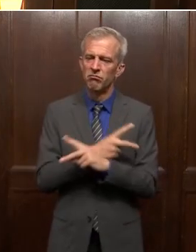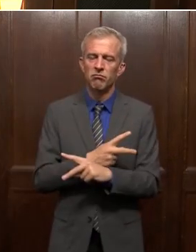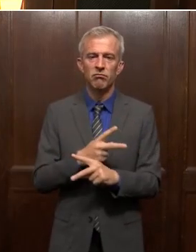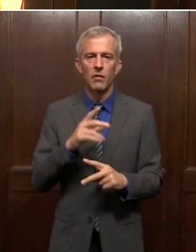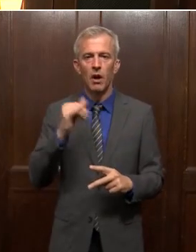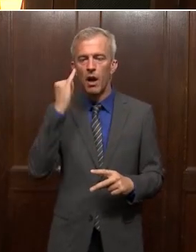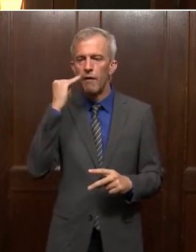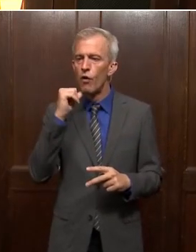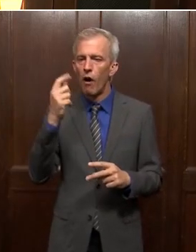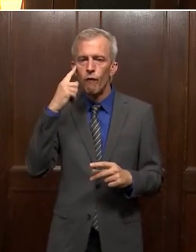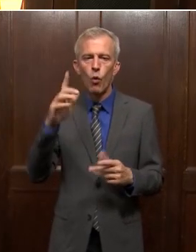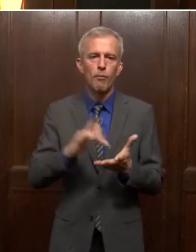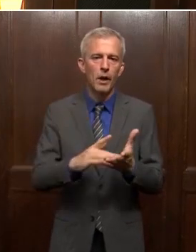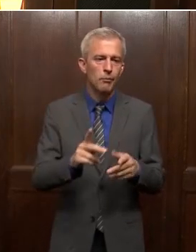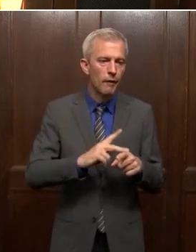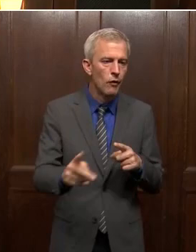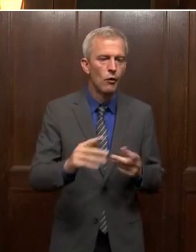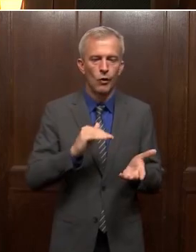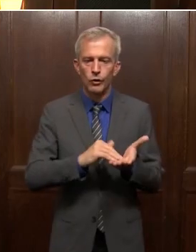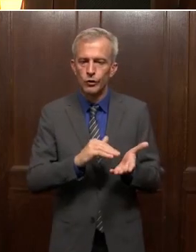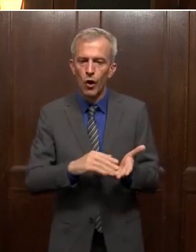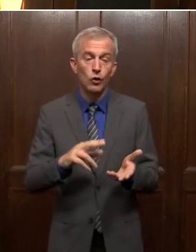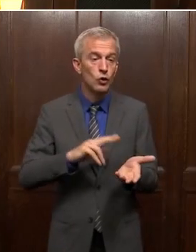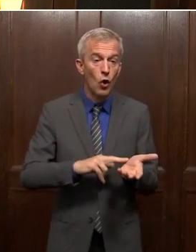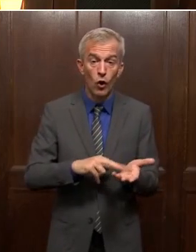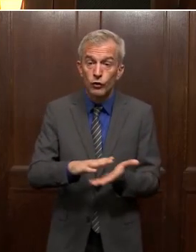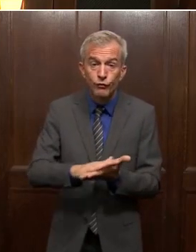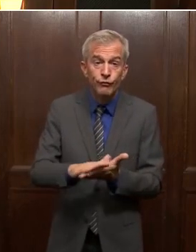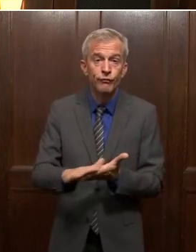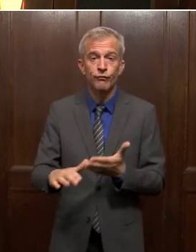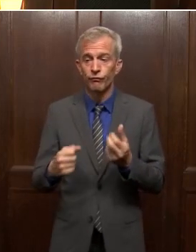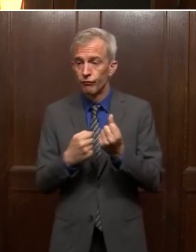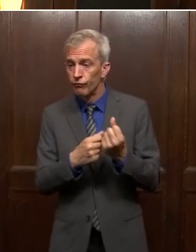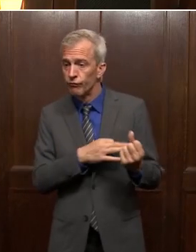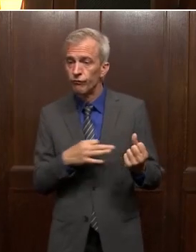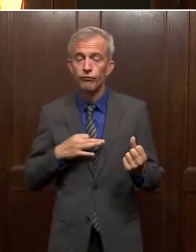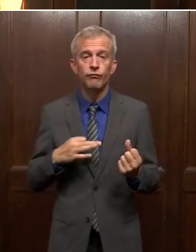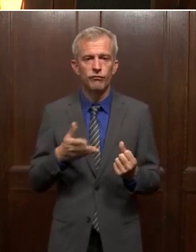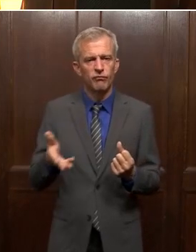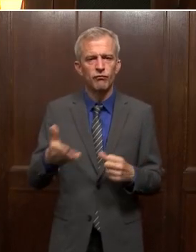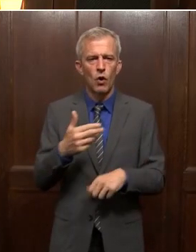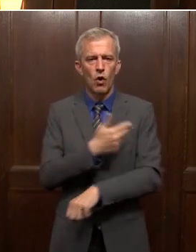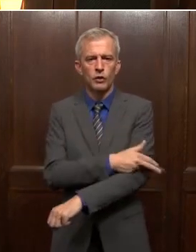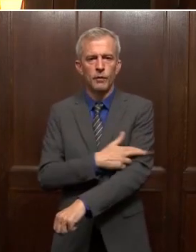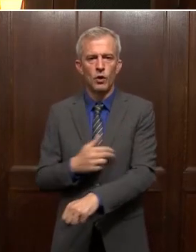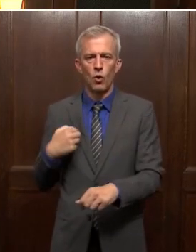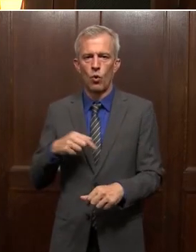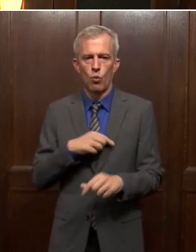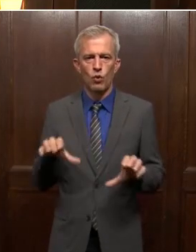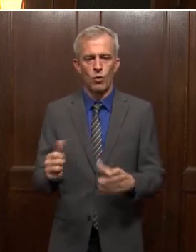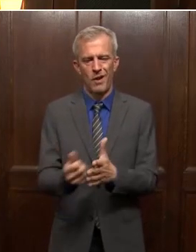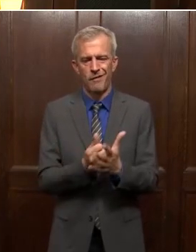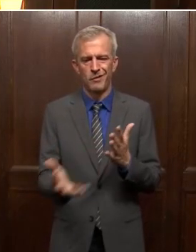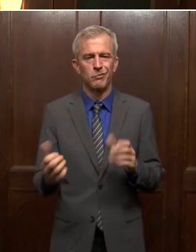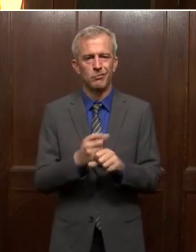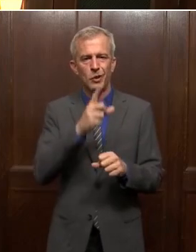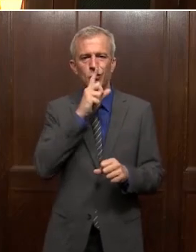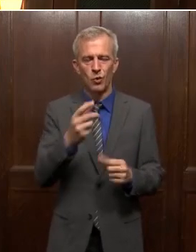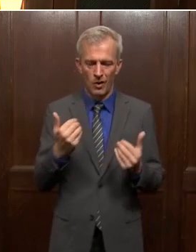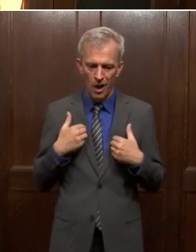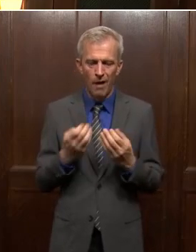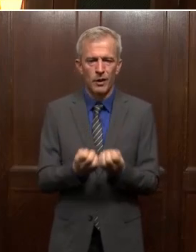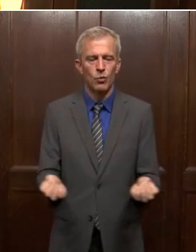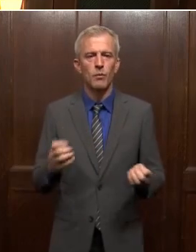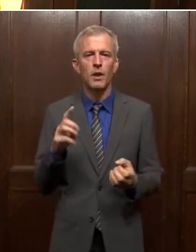our doctors, our nurses, our janitorial and support staff at our hospitals. We're doing everything to ensure that they have the resources they